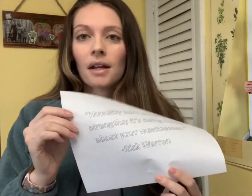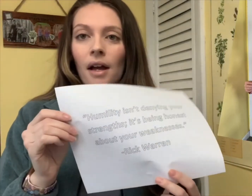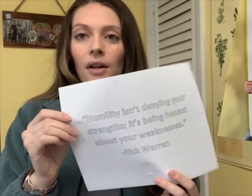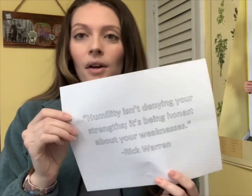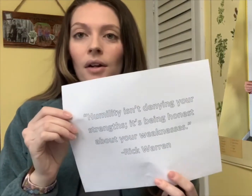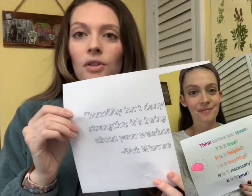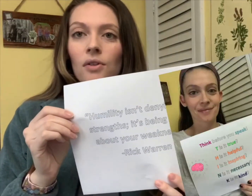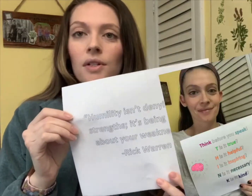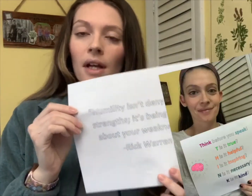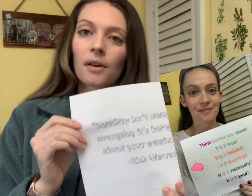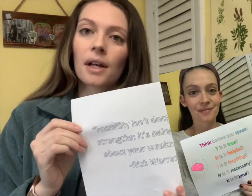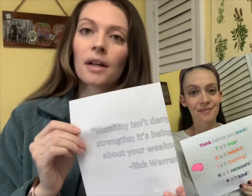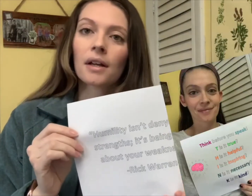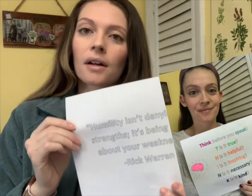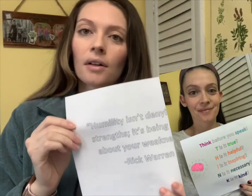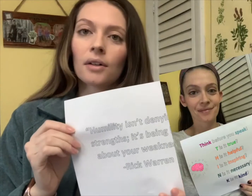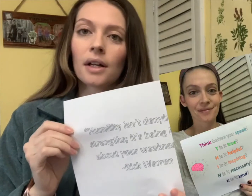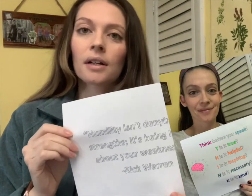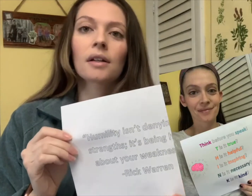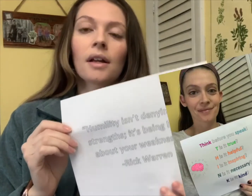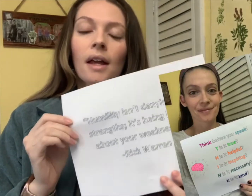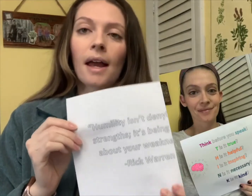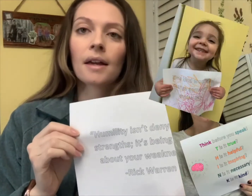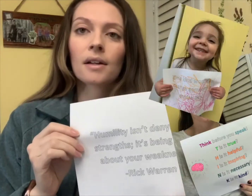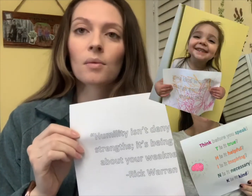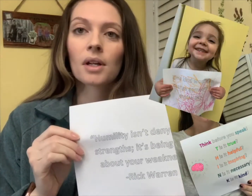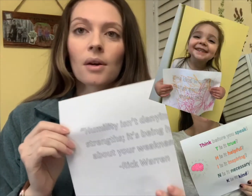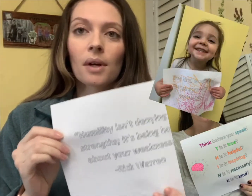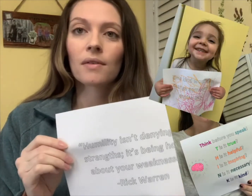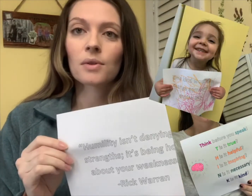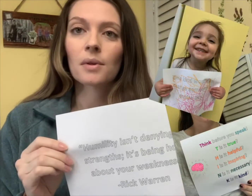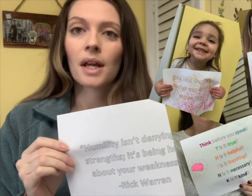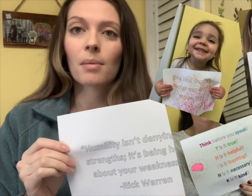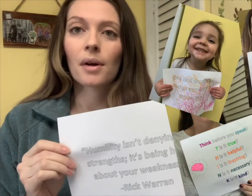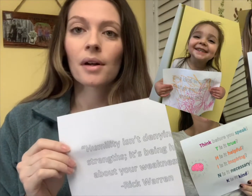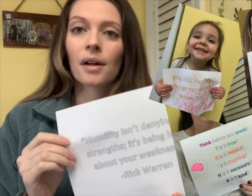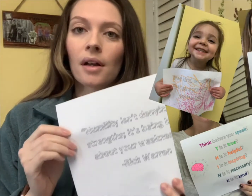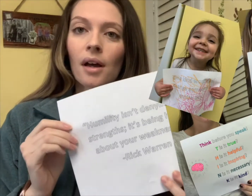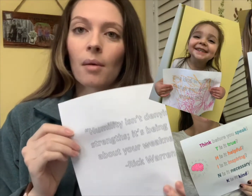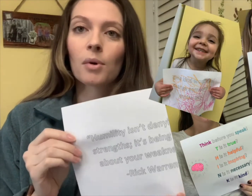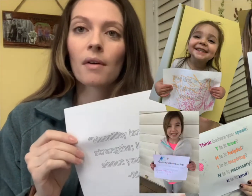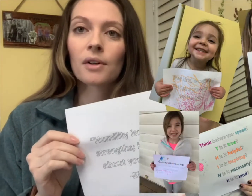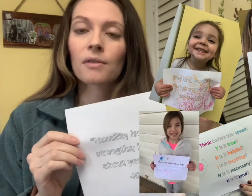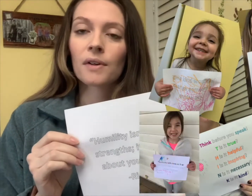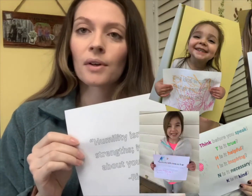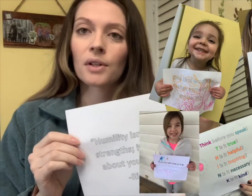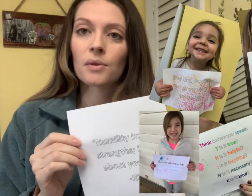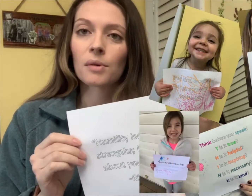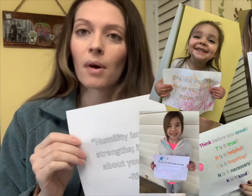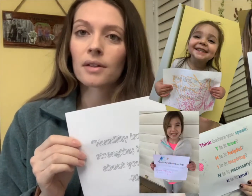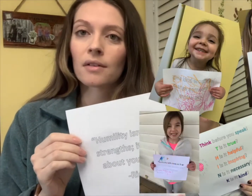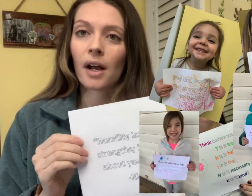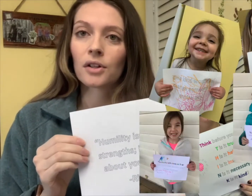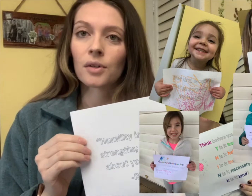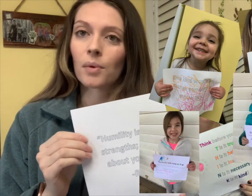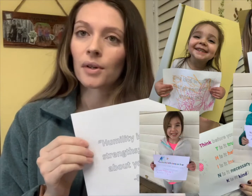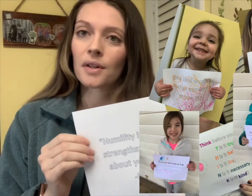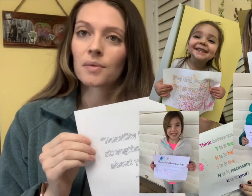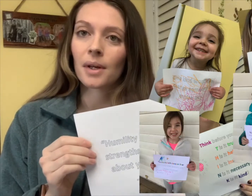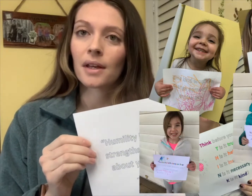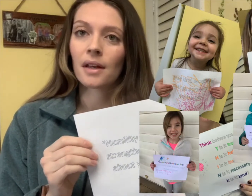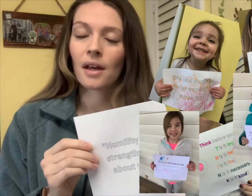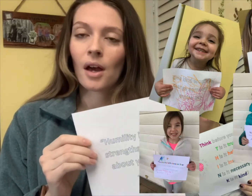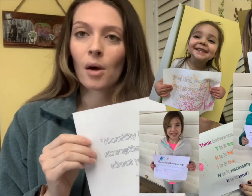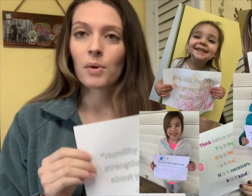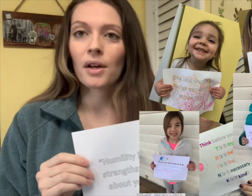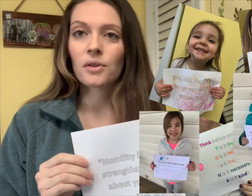Again, I encourage you to decorate it, color it, hang it in a window, give it to a neighbor, whoever you feel could use a positive action word